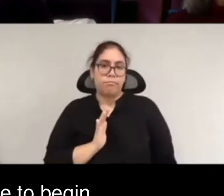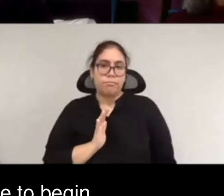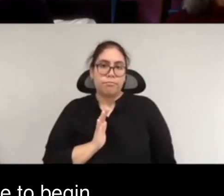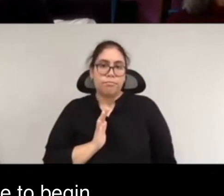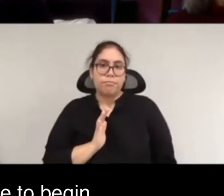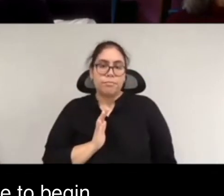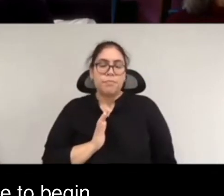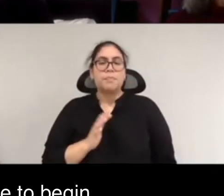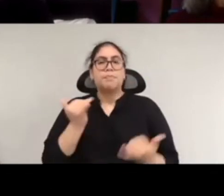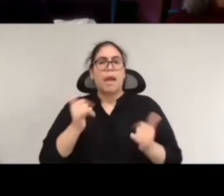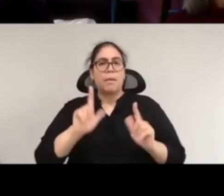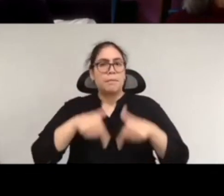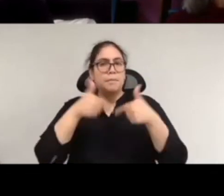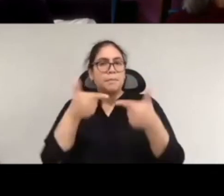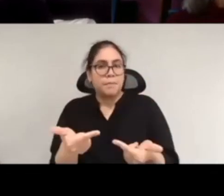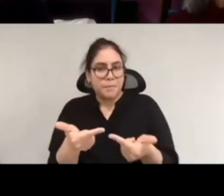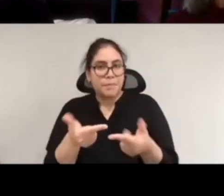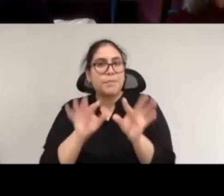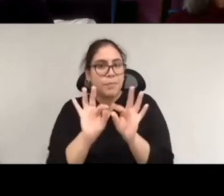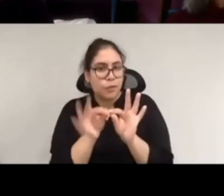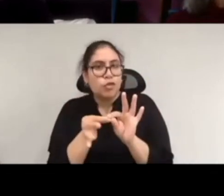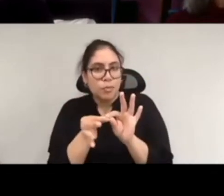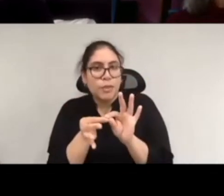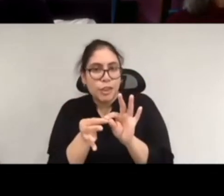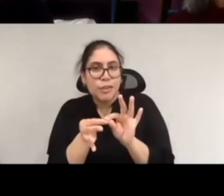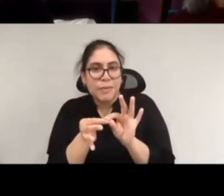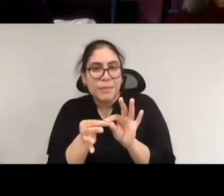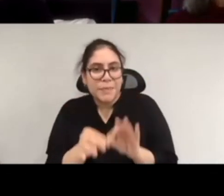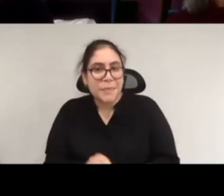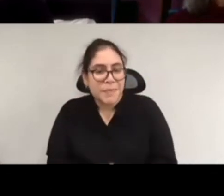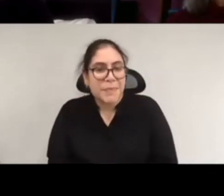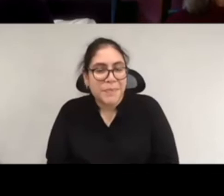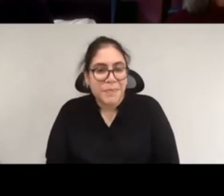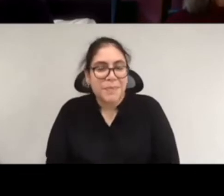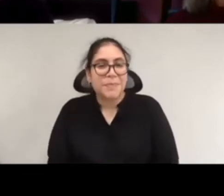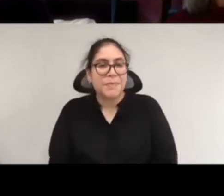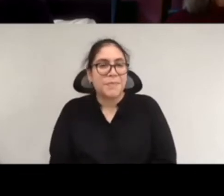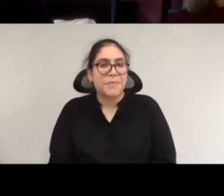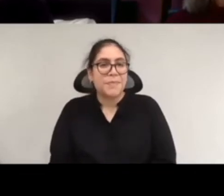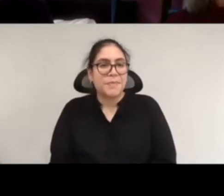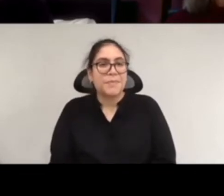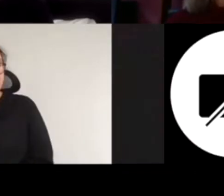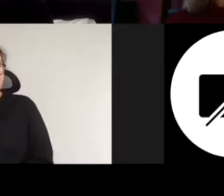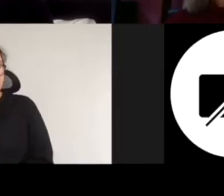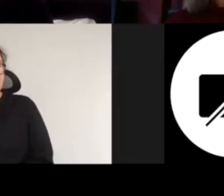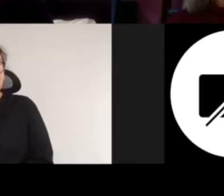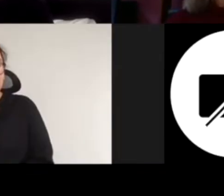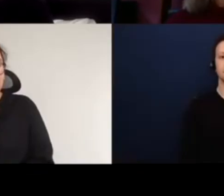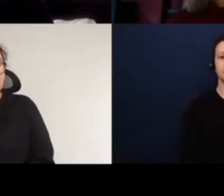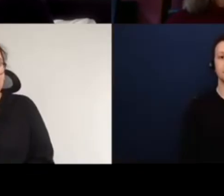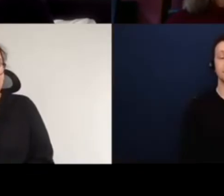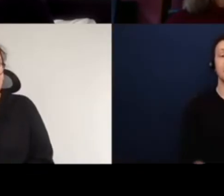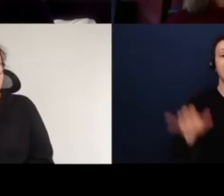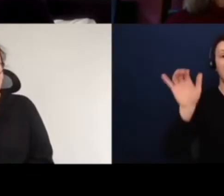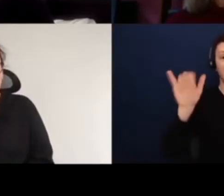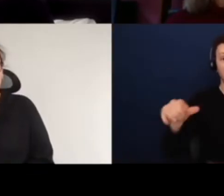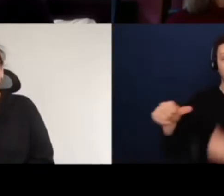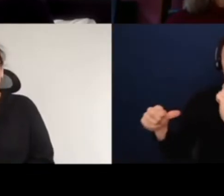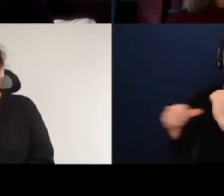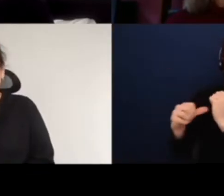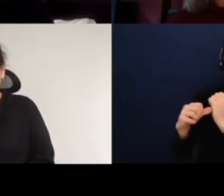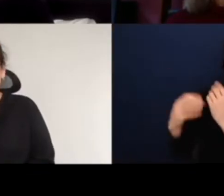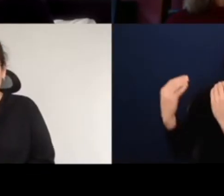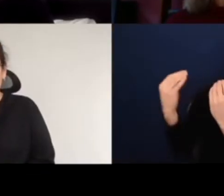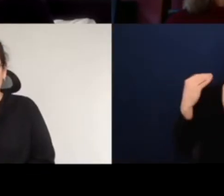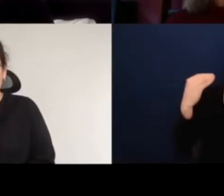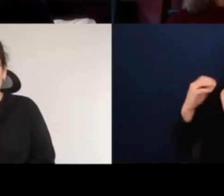to get certain titles of ours audio described. He was kind enough to work with us and to show us how it would be possible for them to